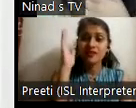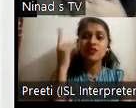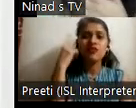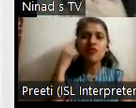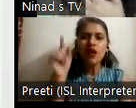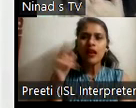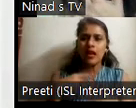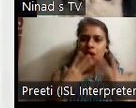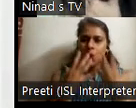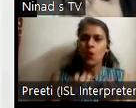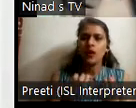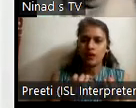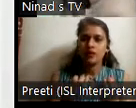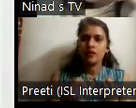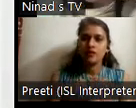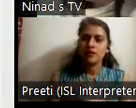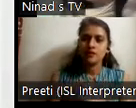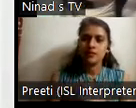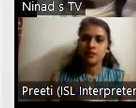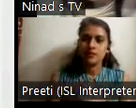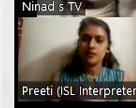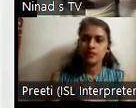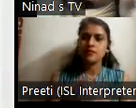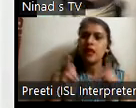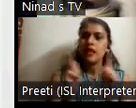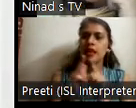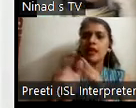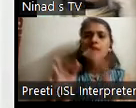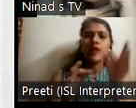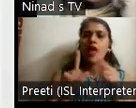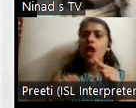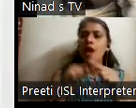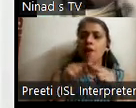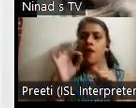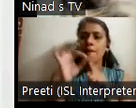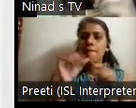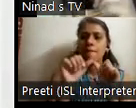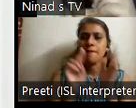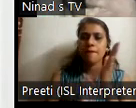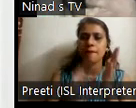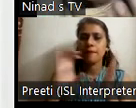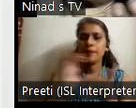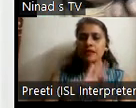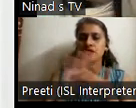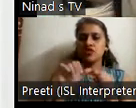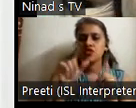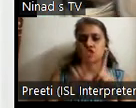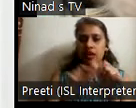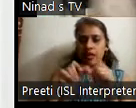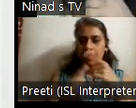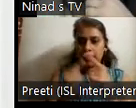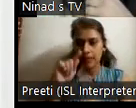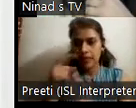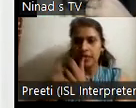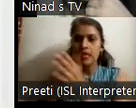to throw some light on panchayatiraj as a system. And when you work in suppose you're all working, say,